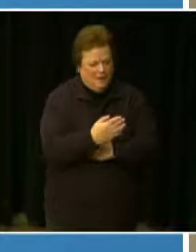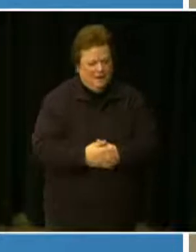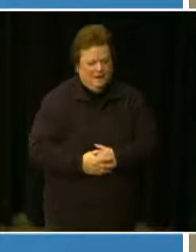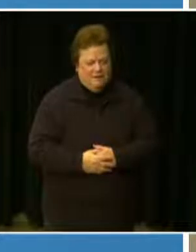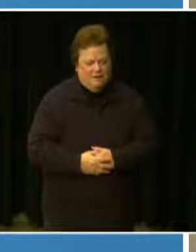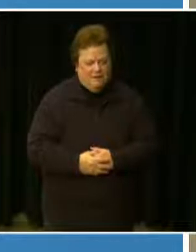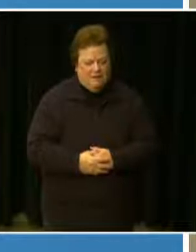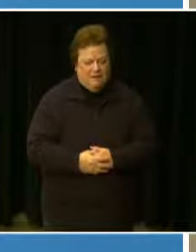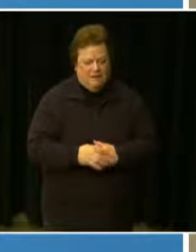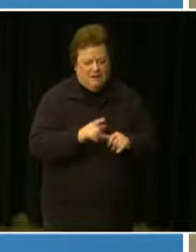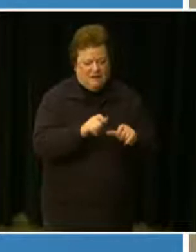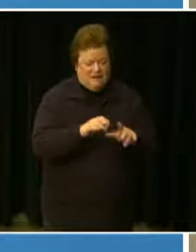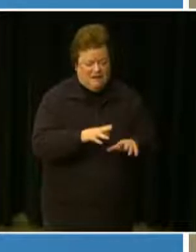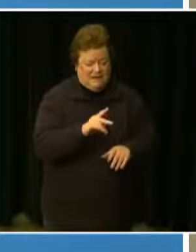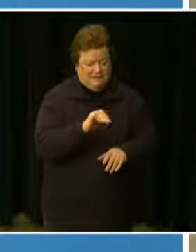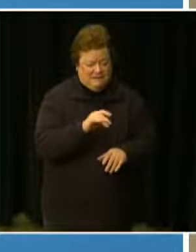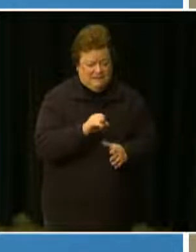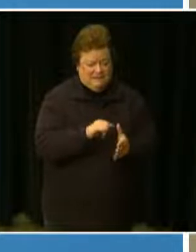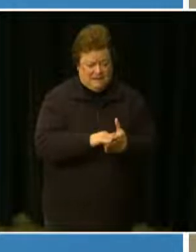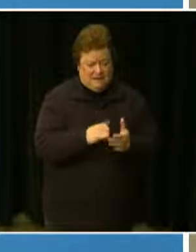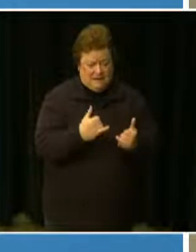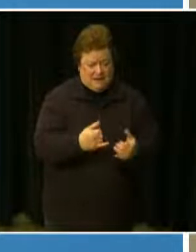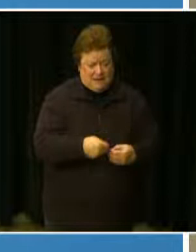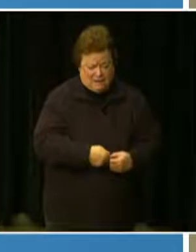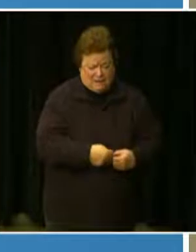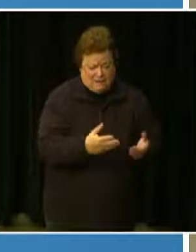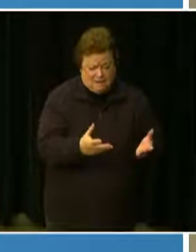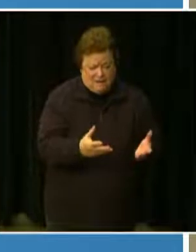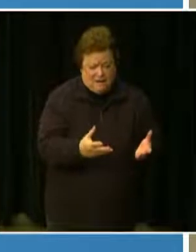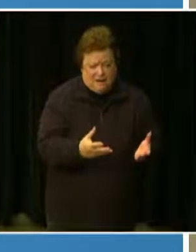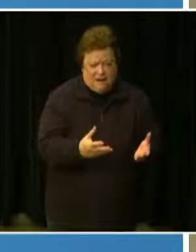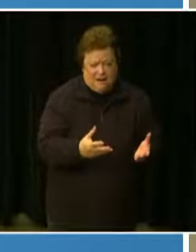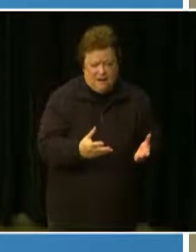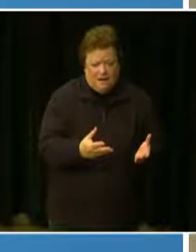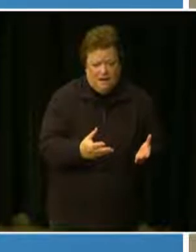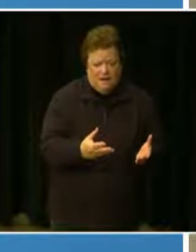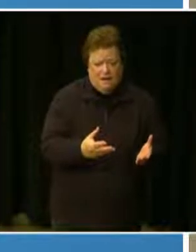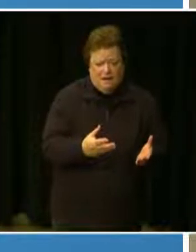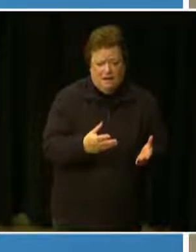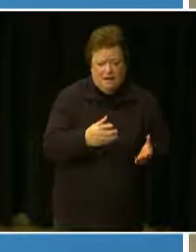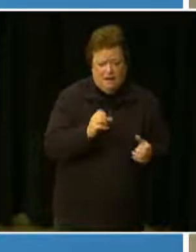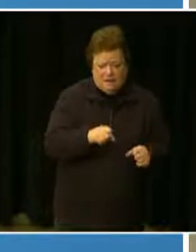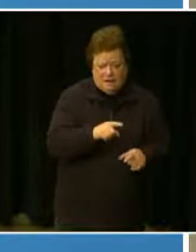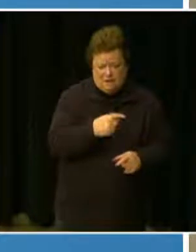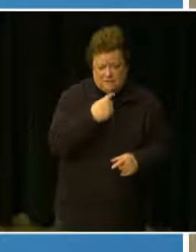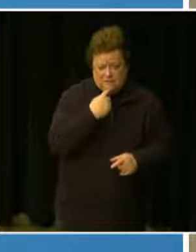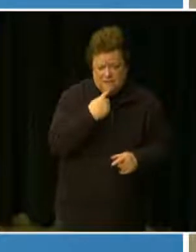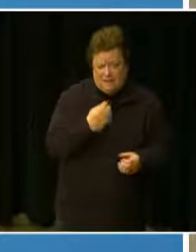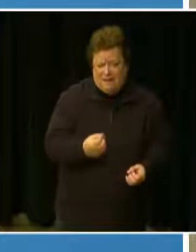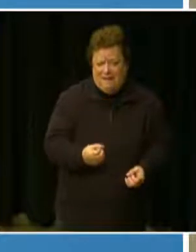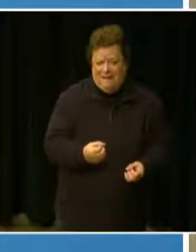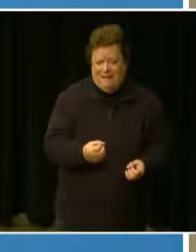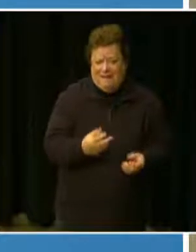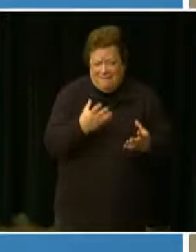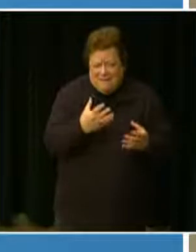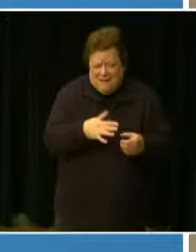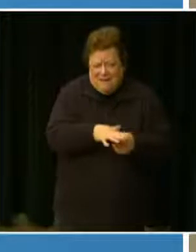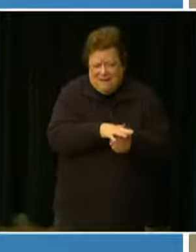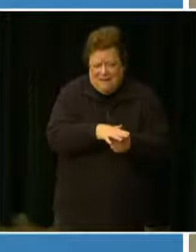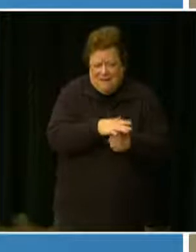The test kits that you're making available at the health department, approximately, can you tell me approximately how many there are that are available to the